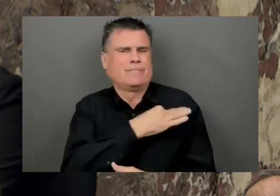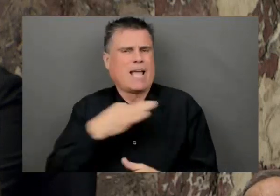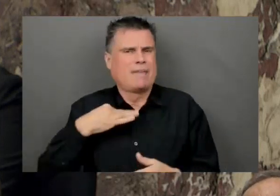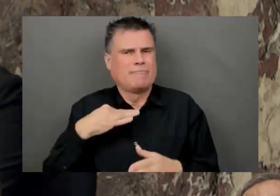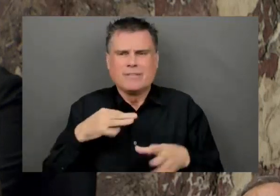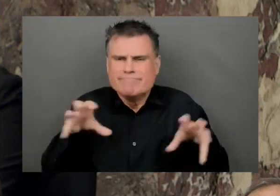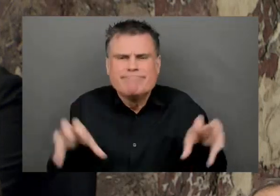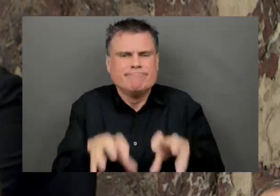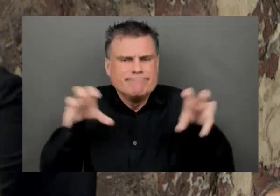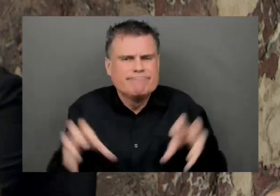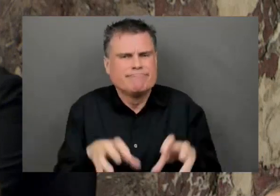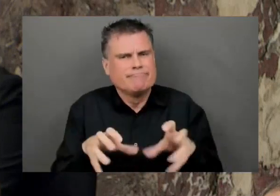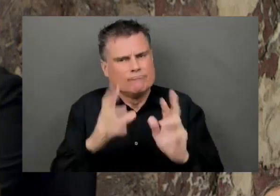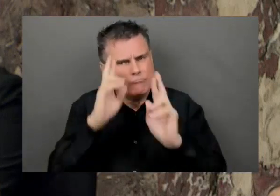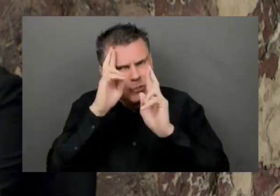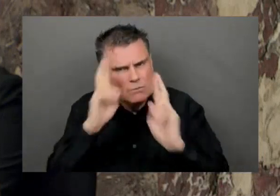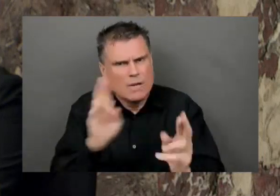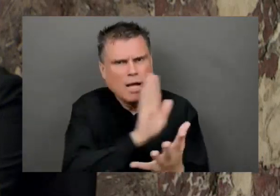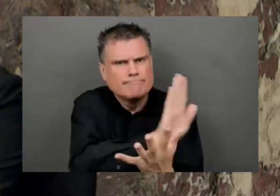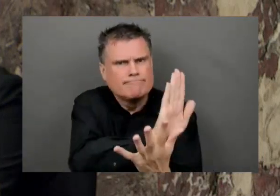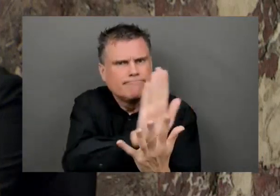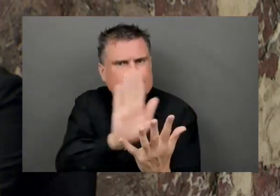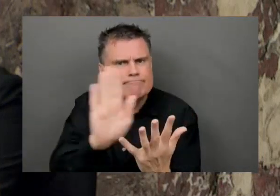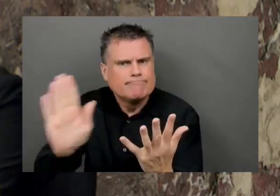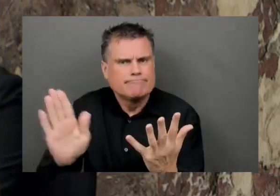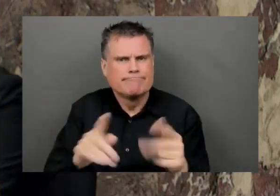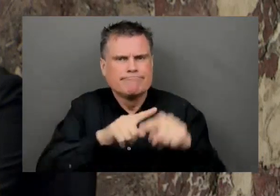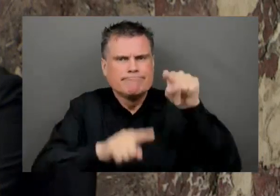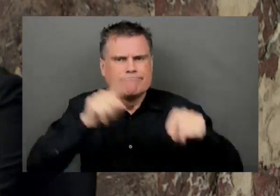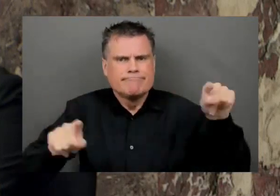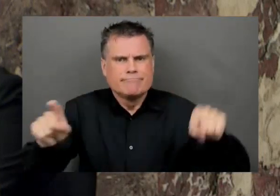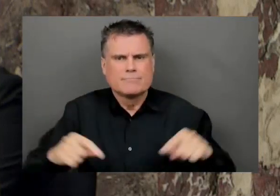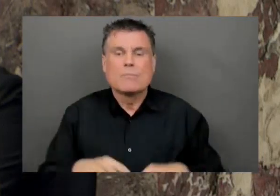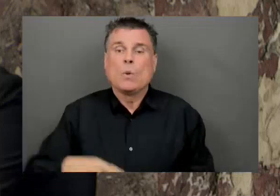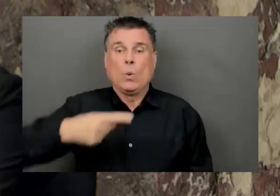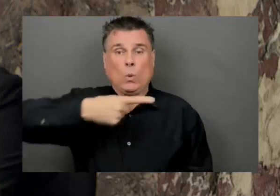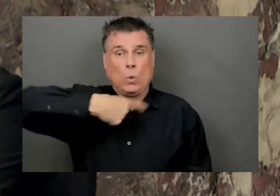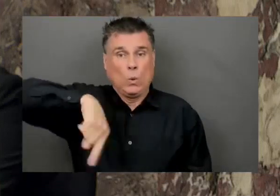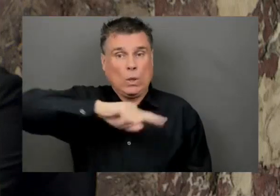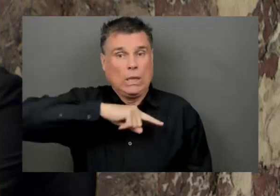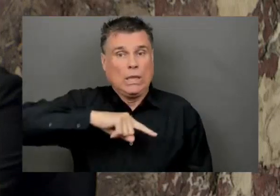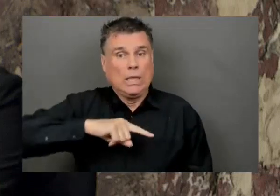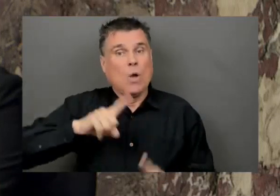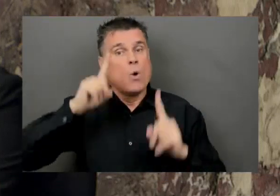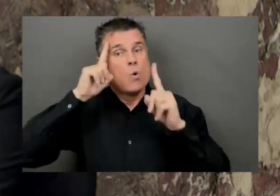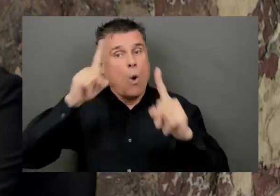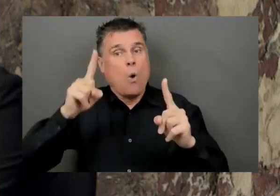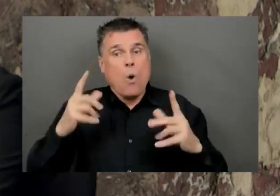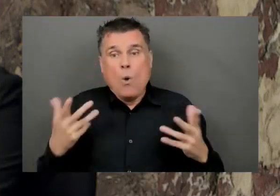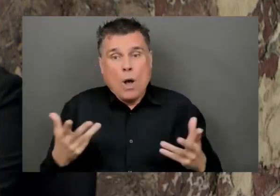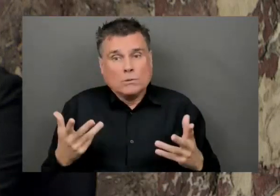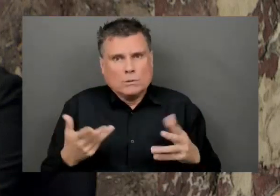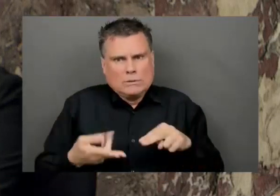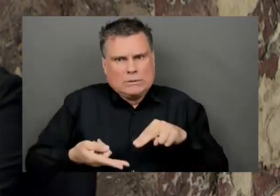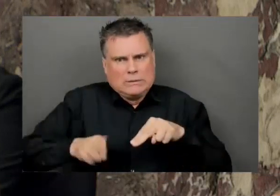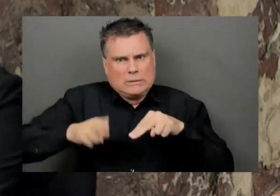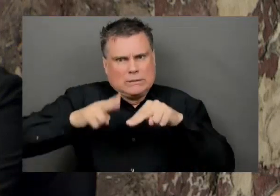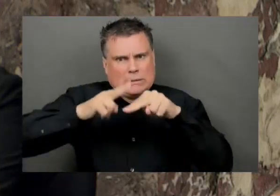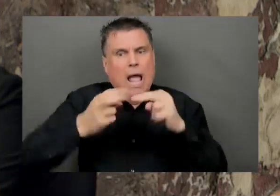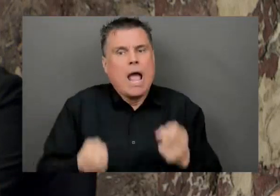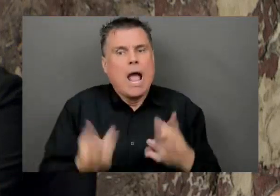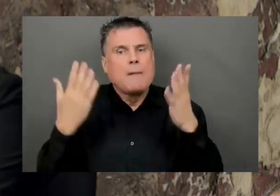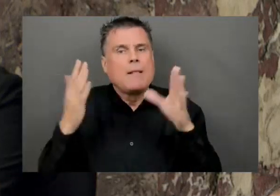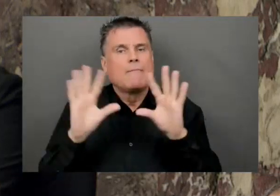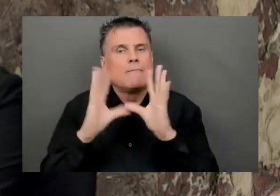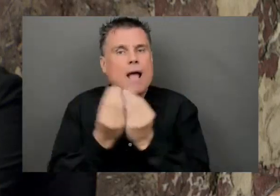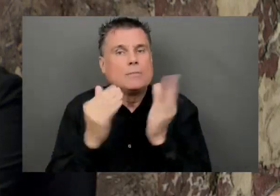which is to have more family doctors and more doctors in our province, and that is succeeding. Our job is to work in partnership